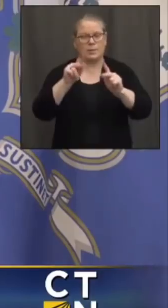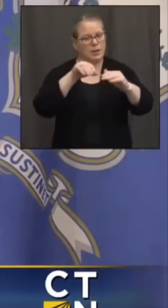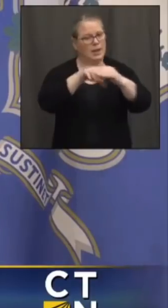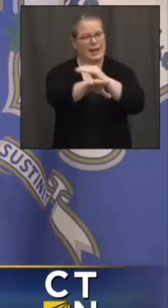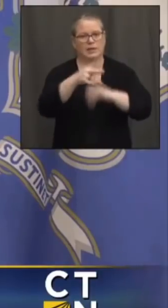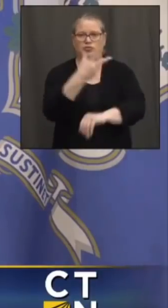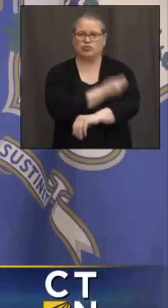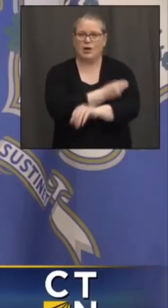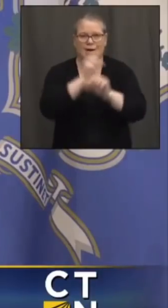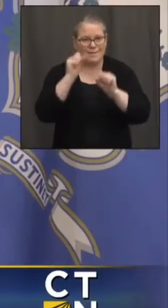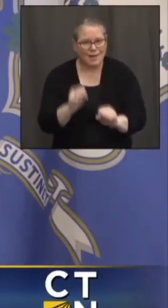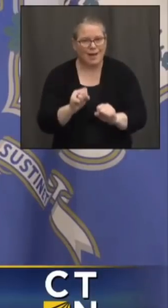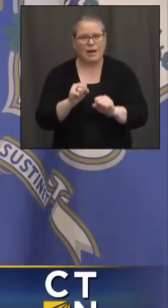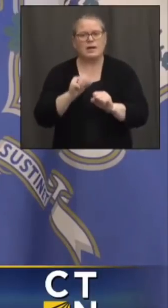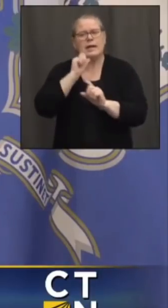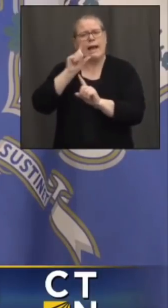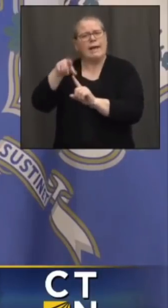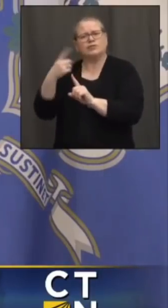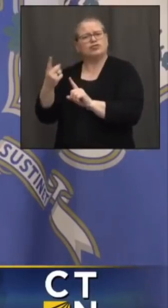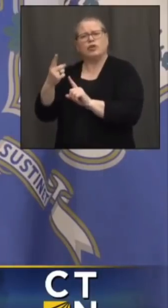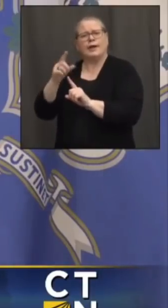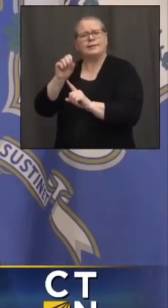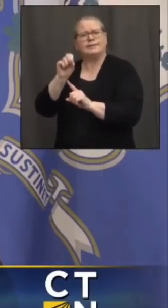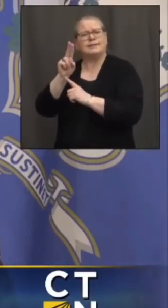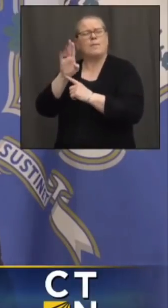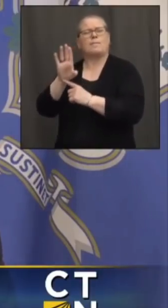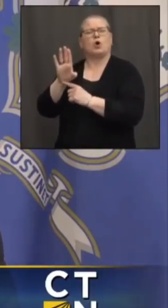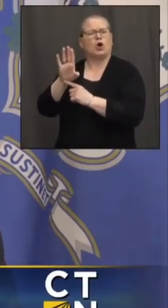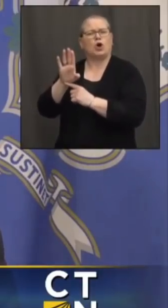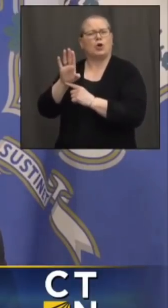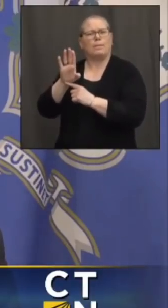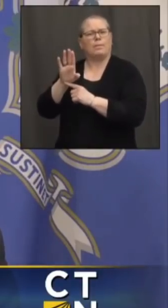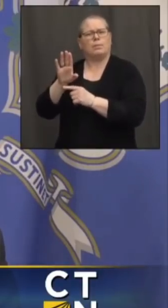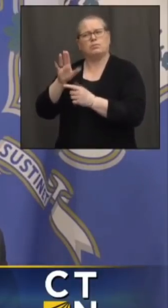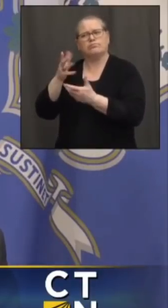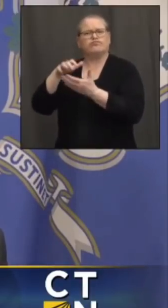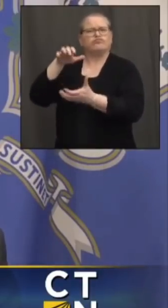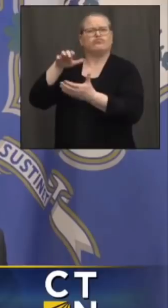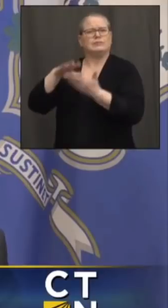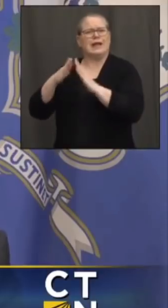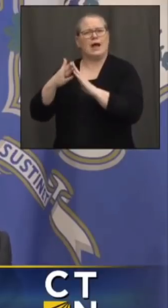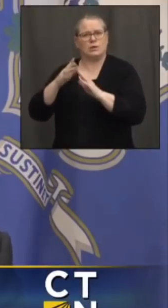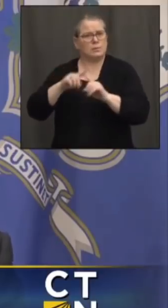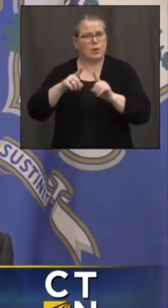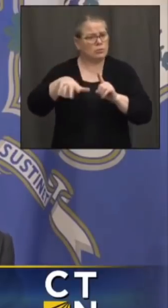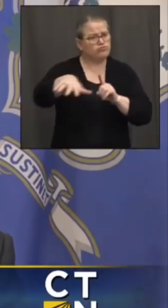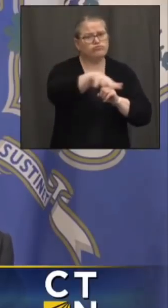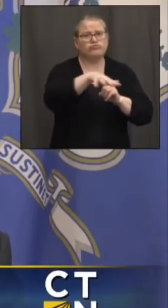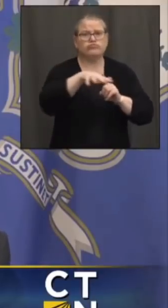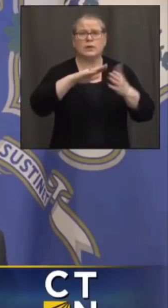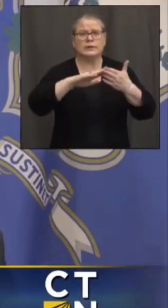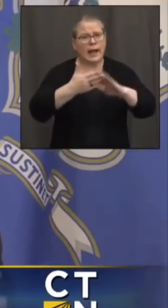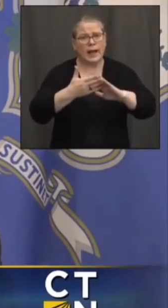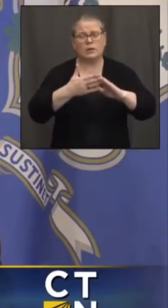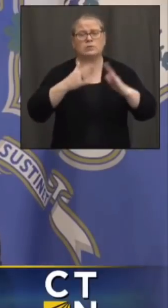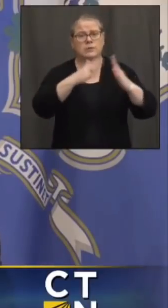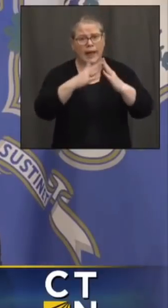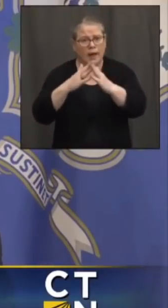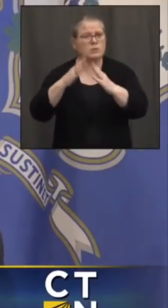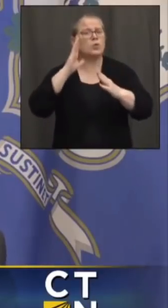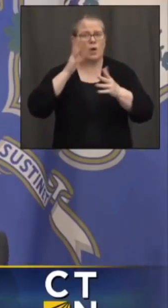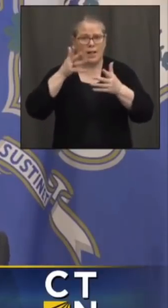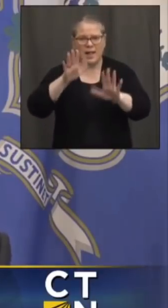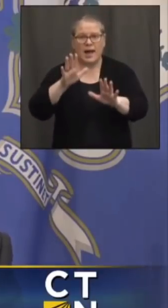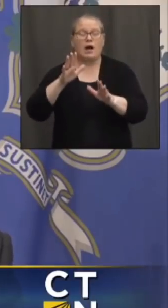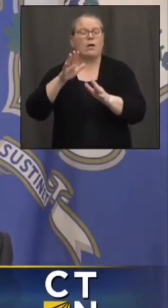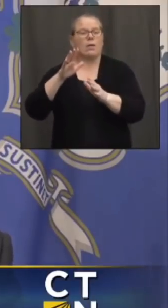have the doses, the vaccine doses, so they don't run out and people are eligible to do it. Paul, make sure we have those mobile vans and